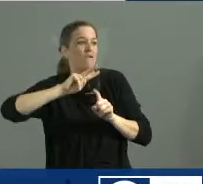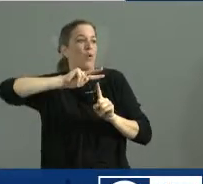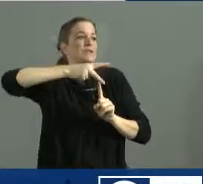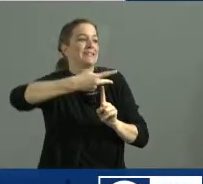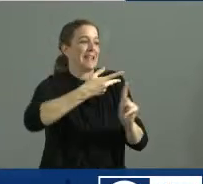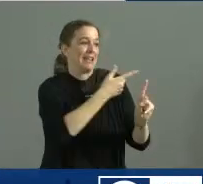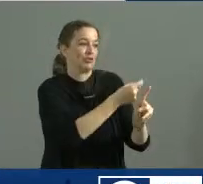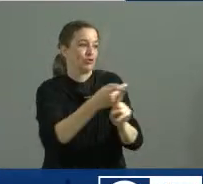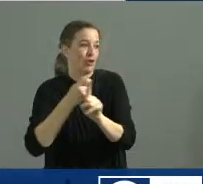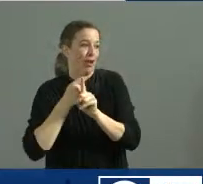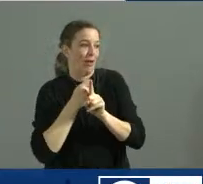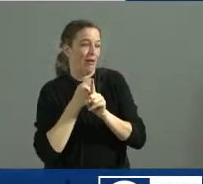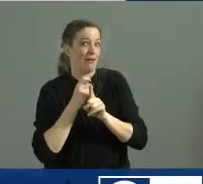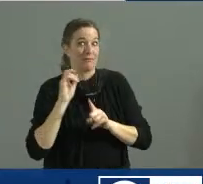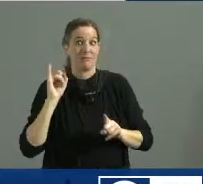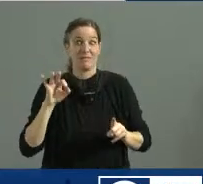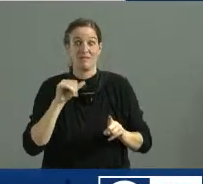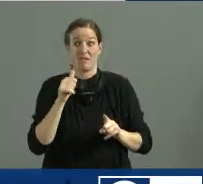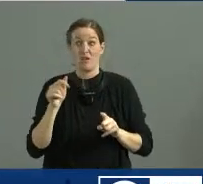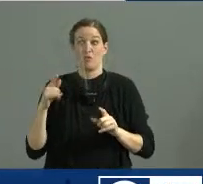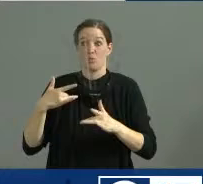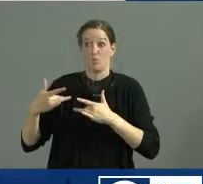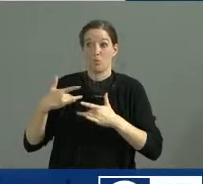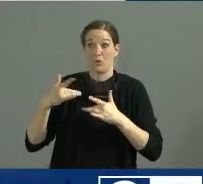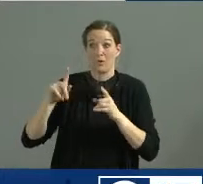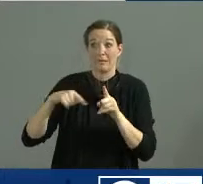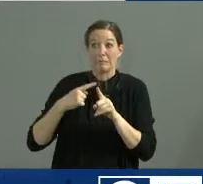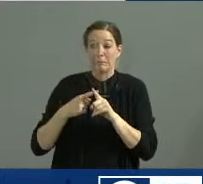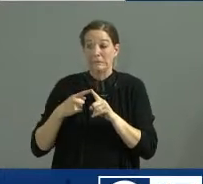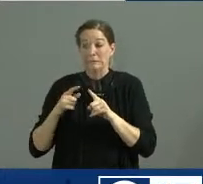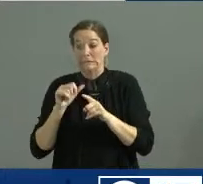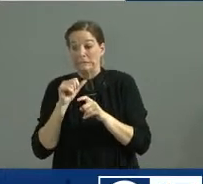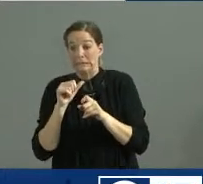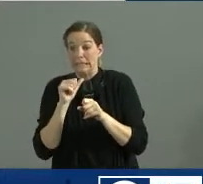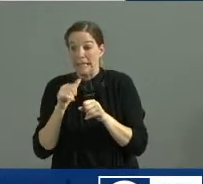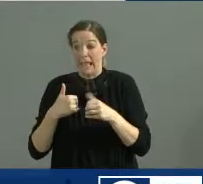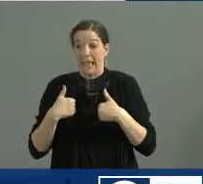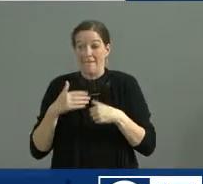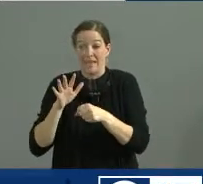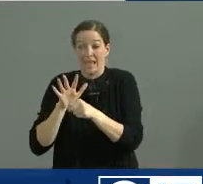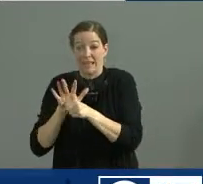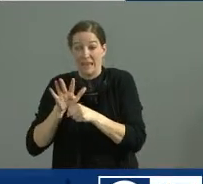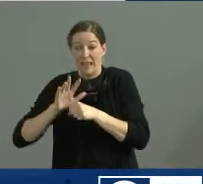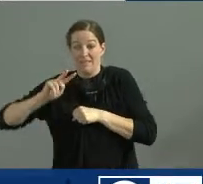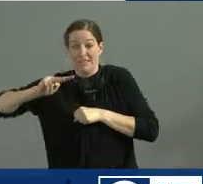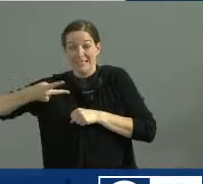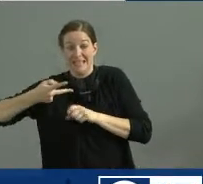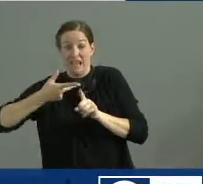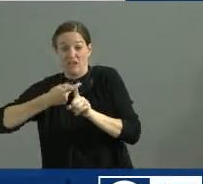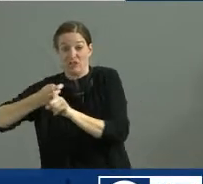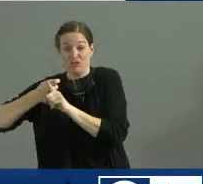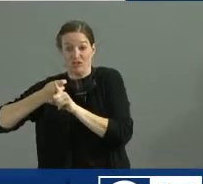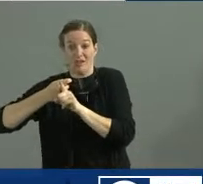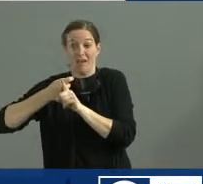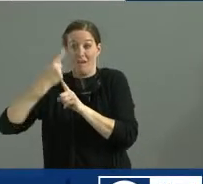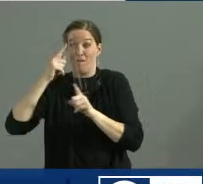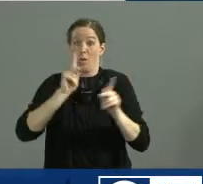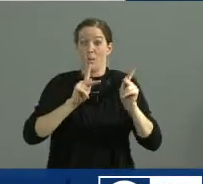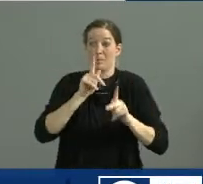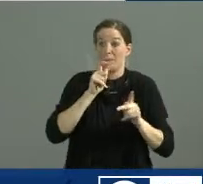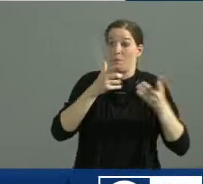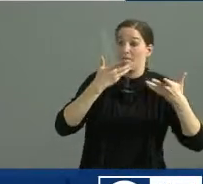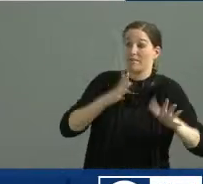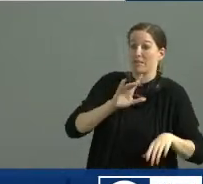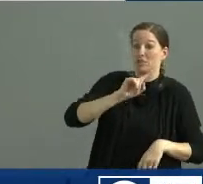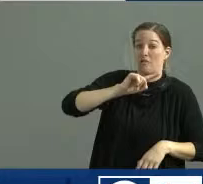about supply issues and potentially not having that booster shot for someone who came in for the first shot? We'd have to take a look.